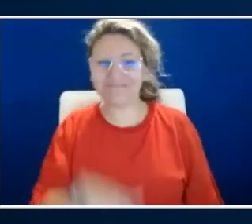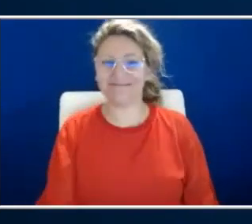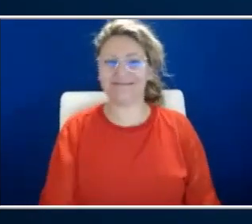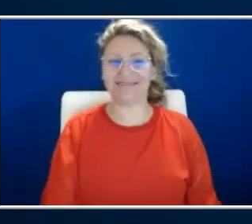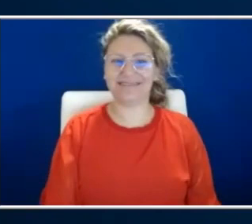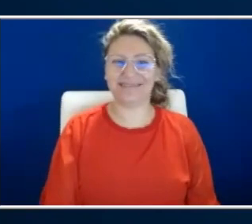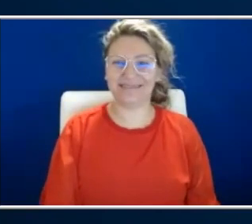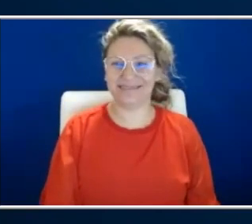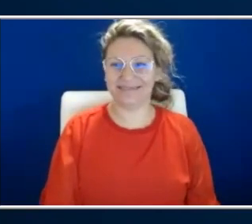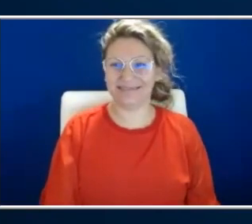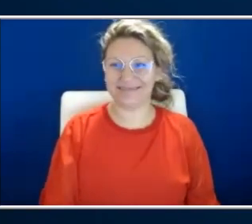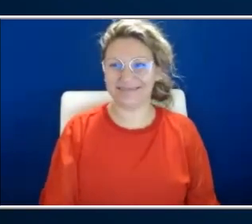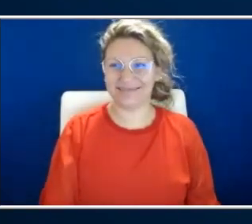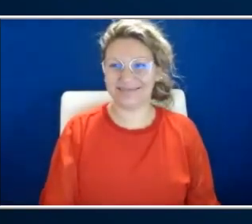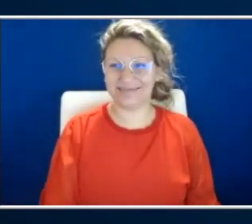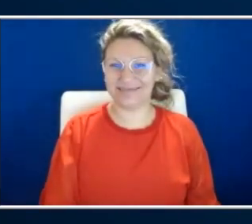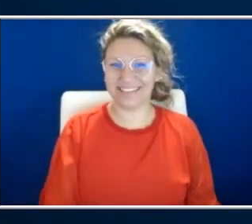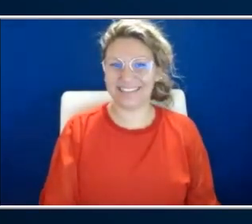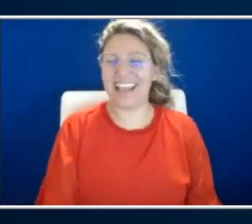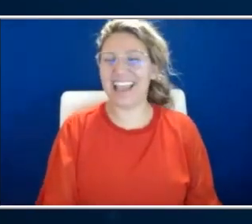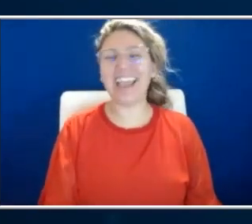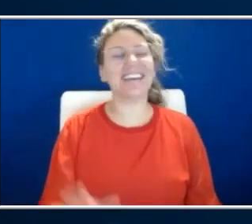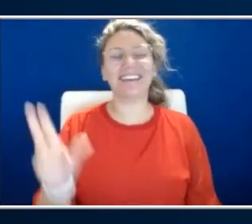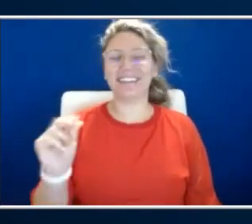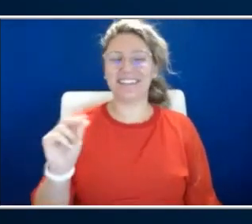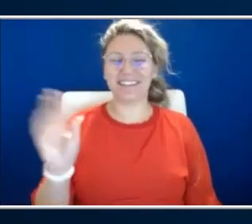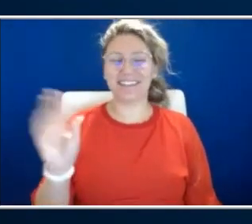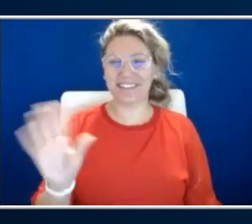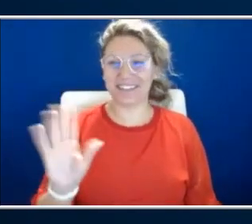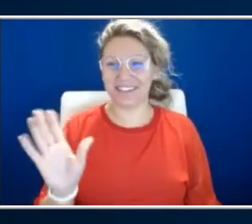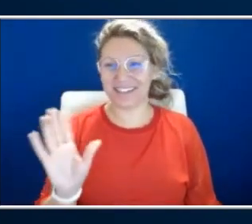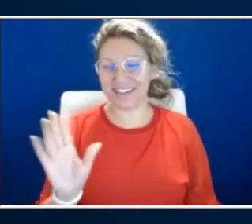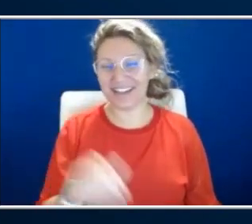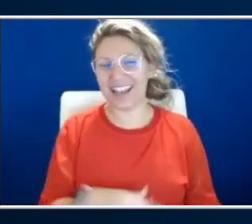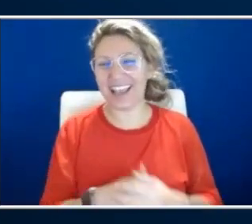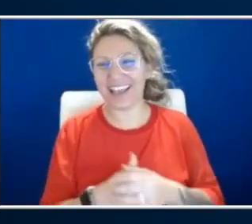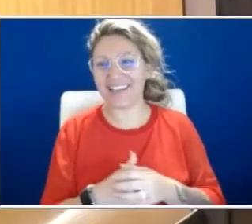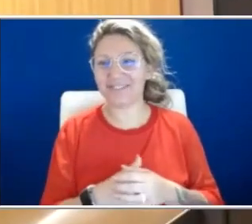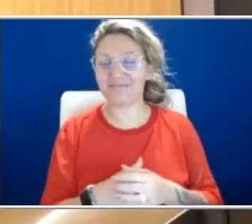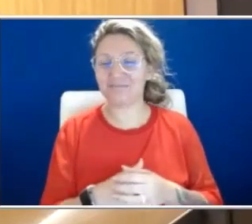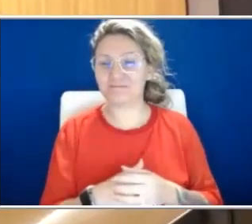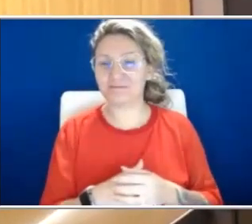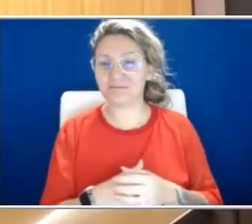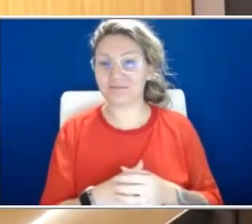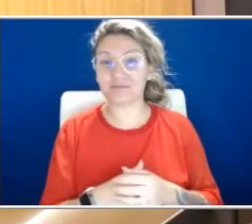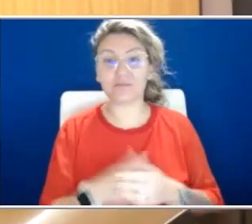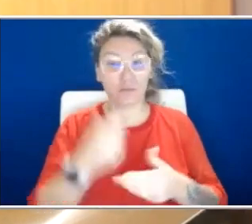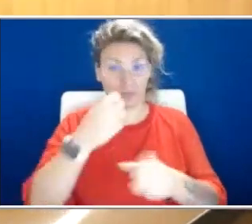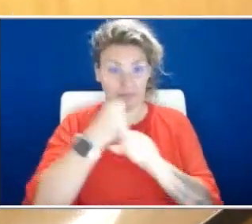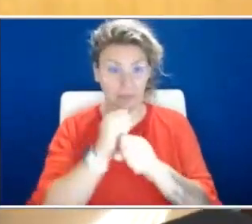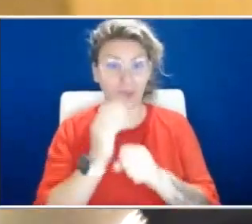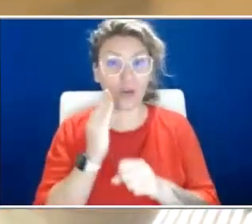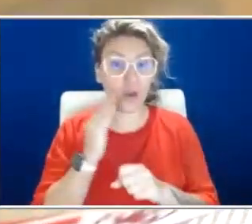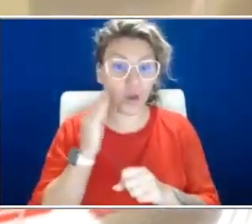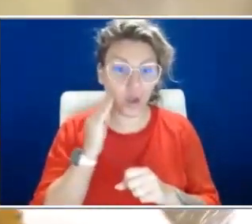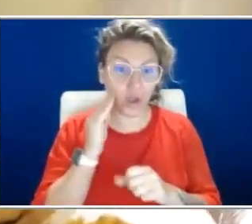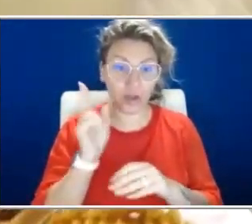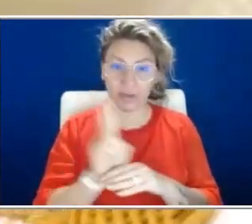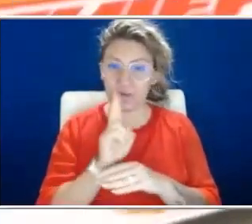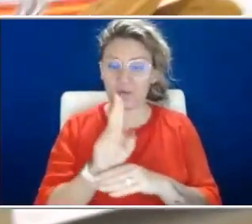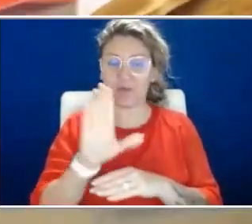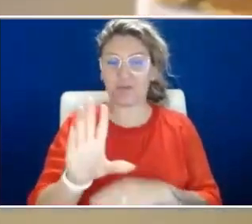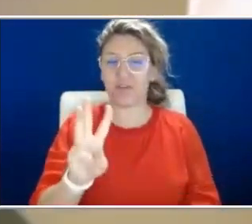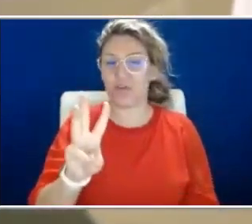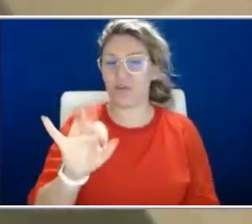What makes it lower calorie? No, well, make these at home if you'd like. You can use your that waffle iron you've got tucked away in